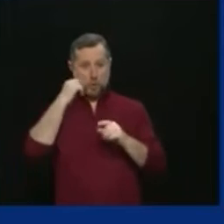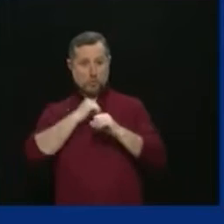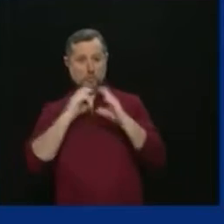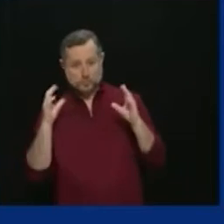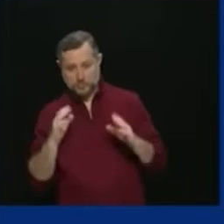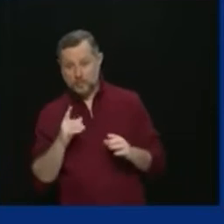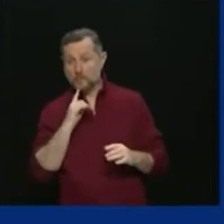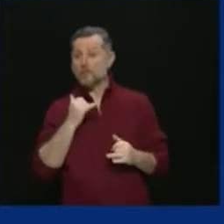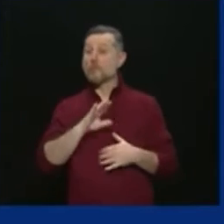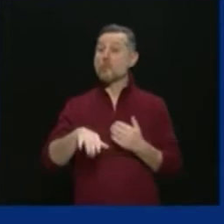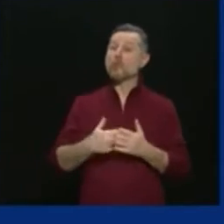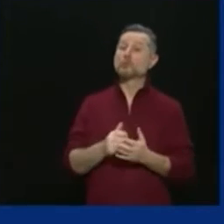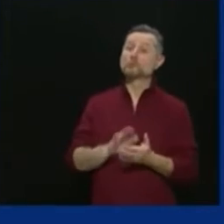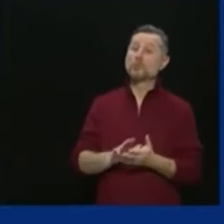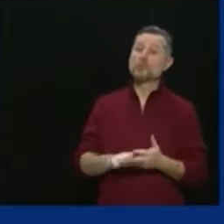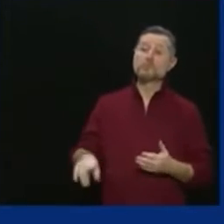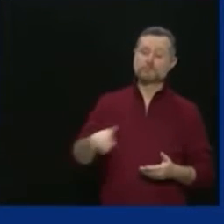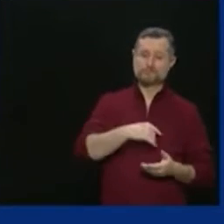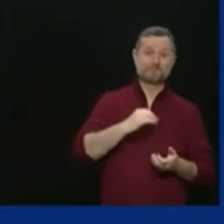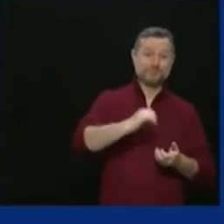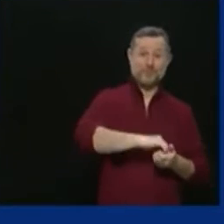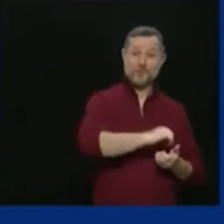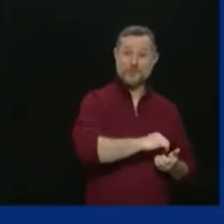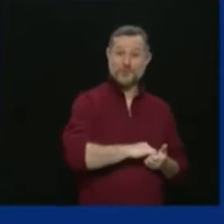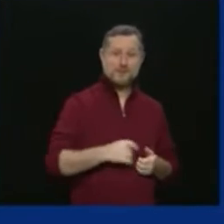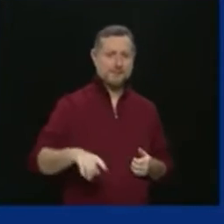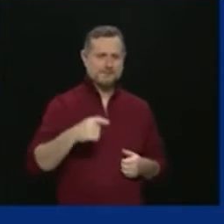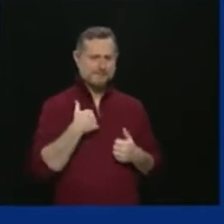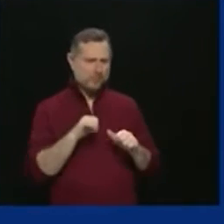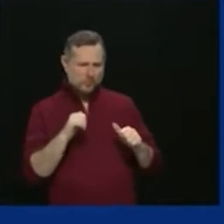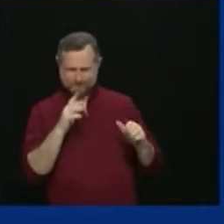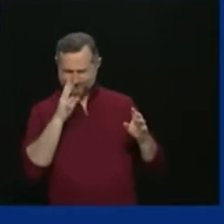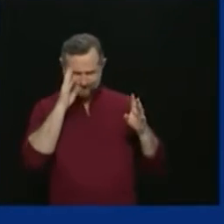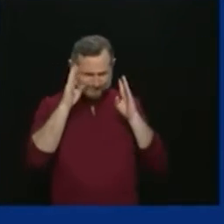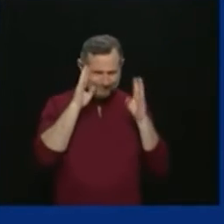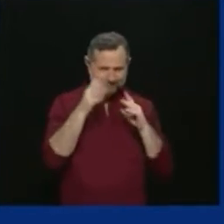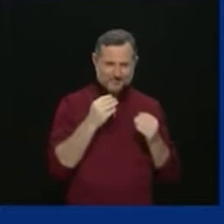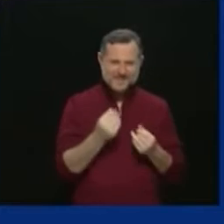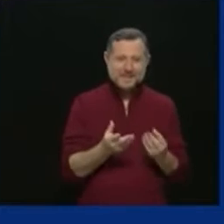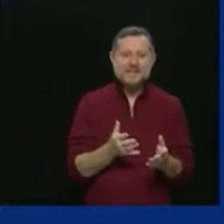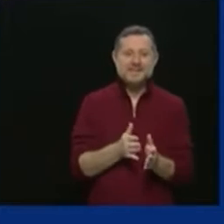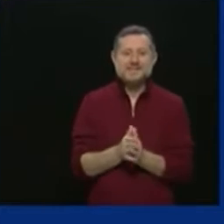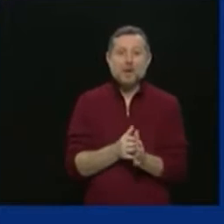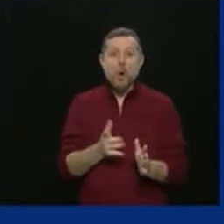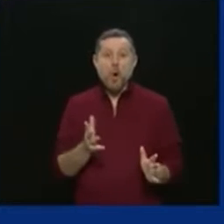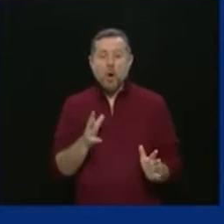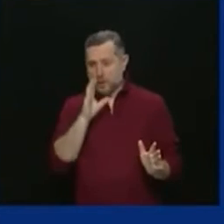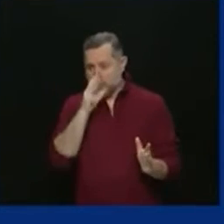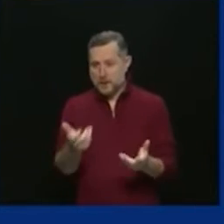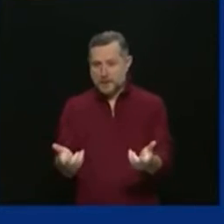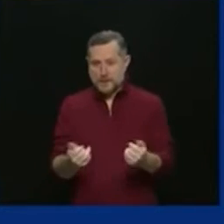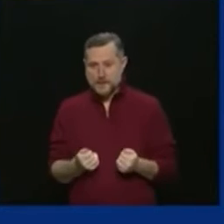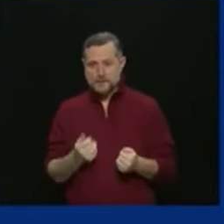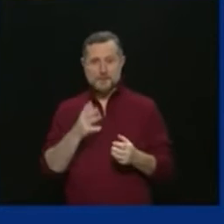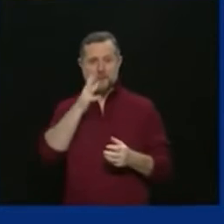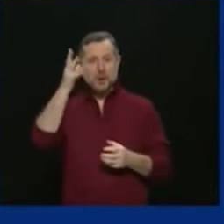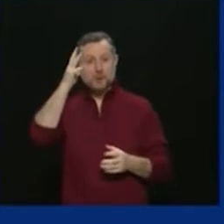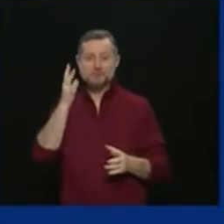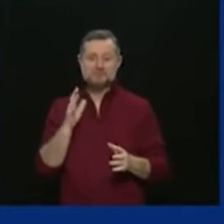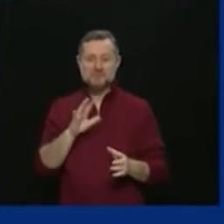scholarship, and I'm trying to help find some incentives. So parents, listen up. Listen up. Now, the $50 is